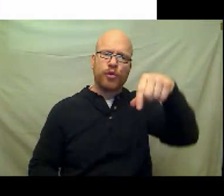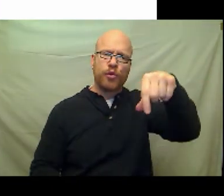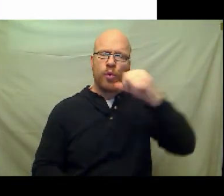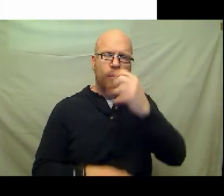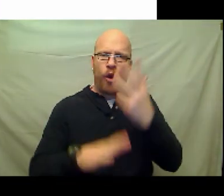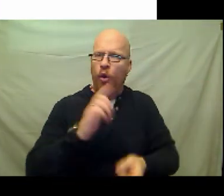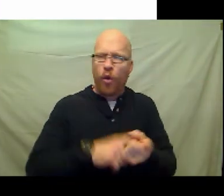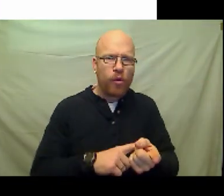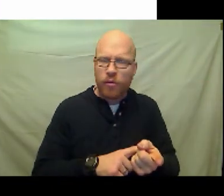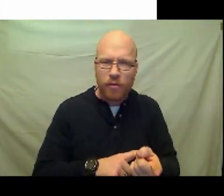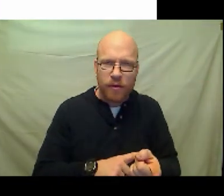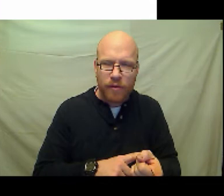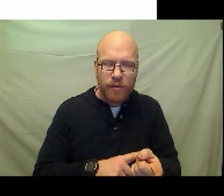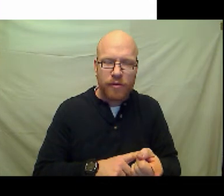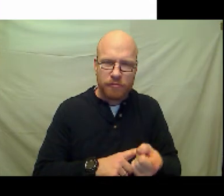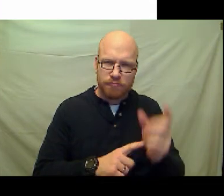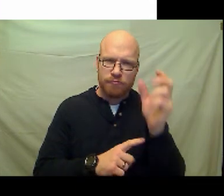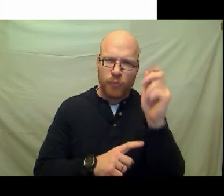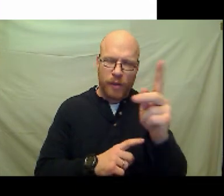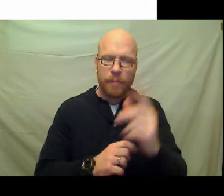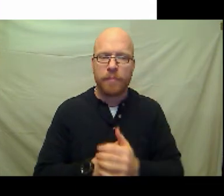it. It's going to be in the answer.